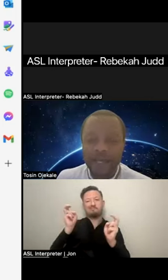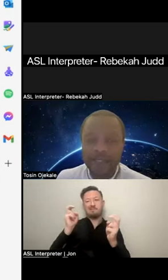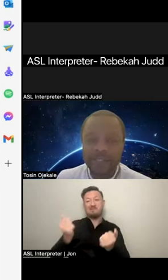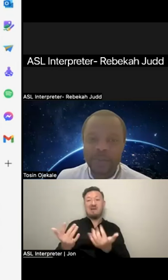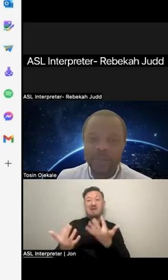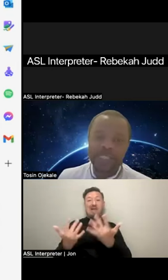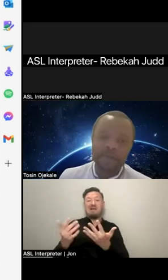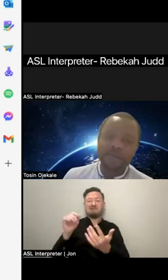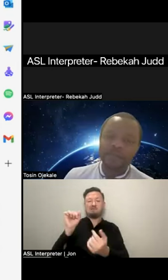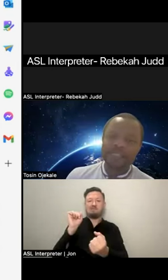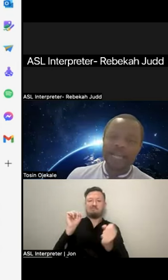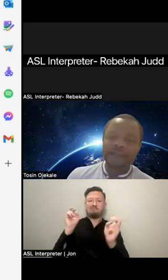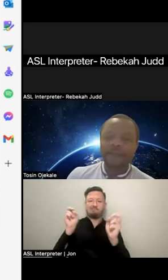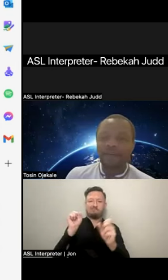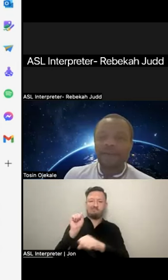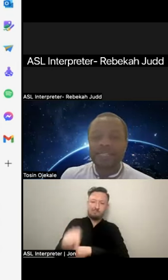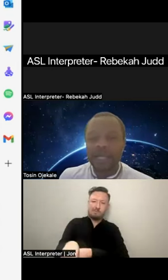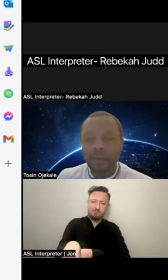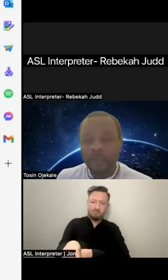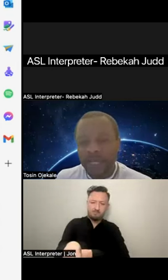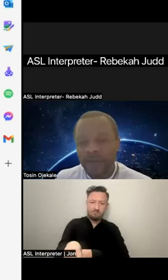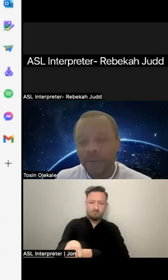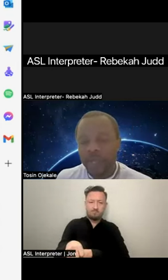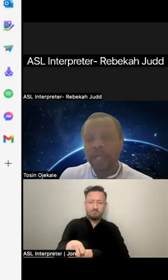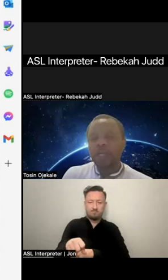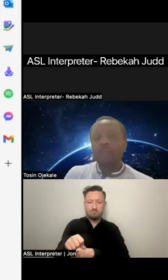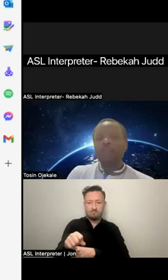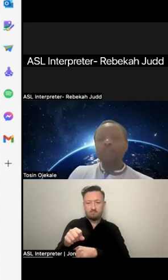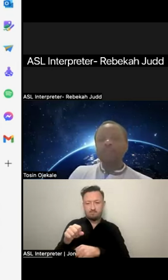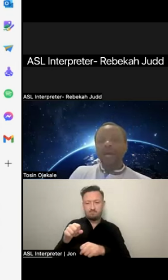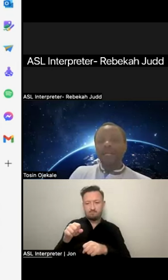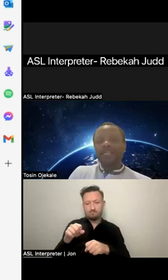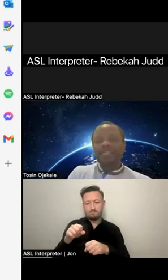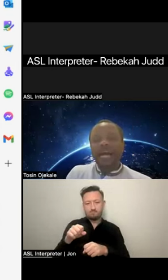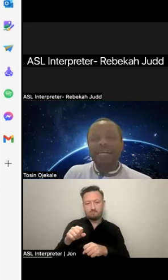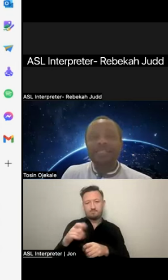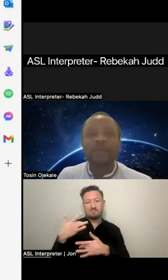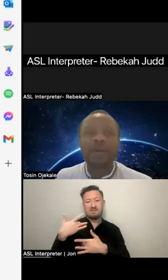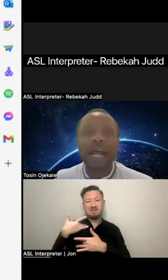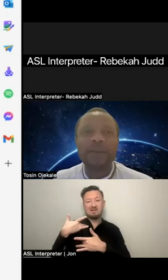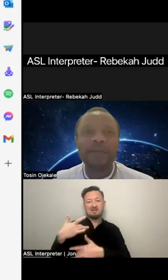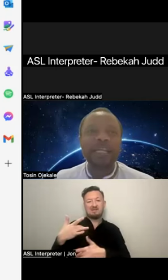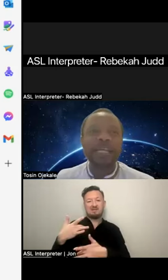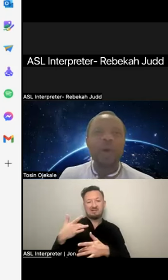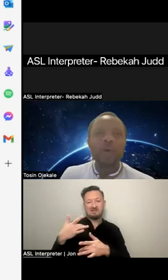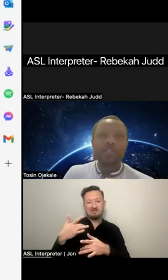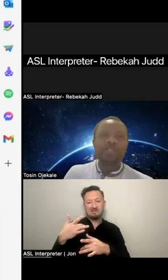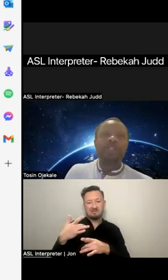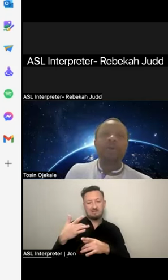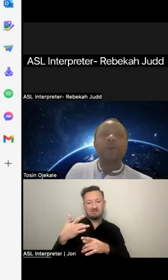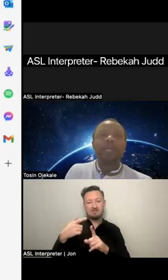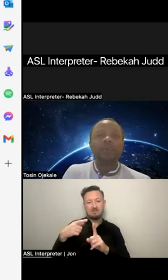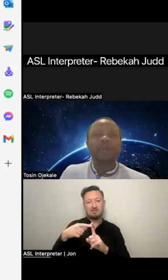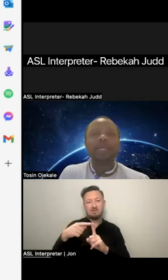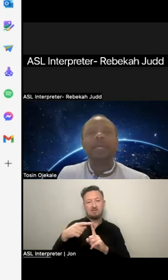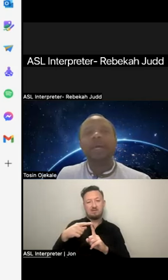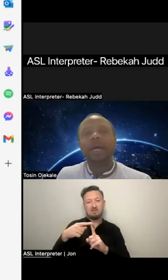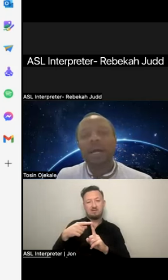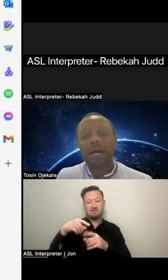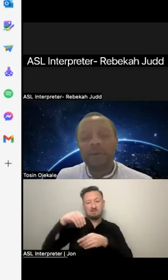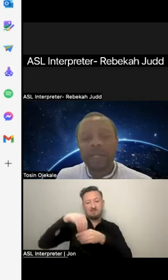fire. So it's like a firefighting equipment up here. So usually it has some kind of either oxygen or